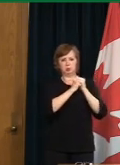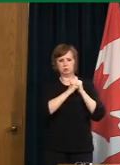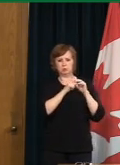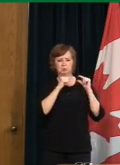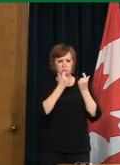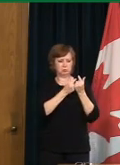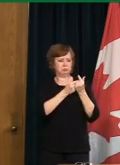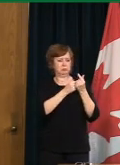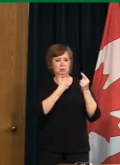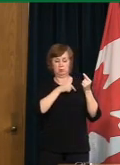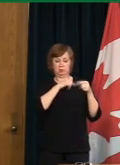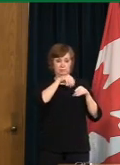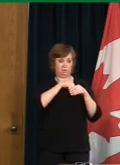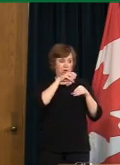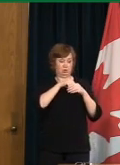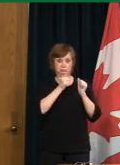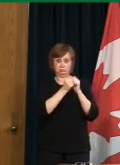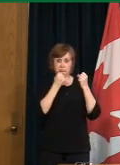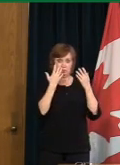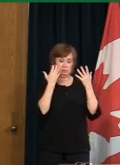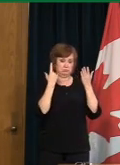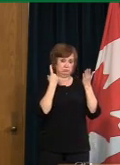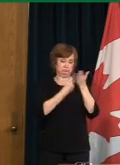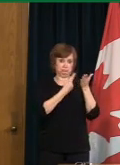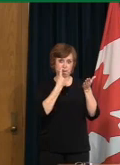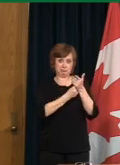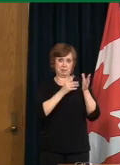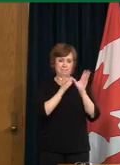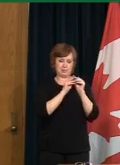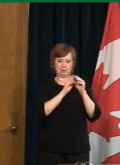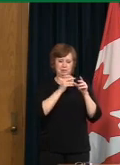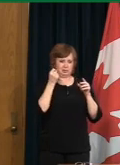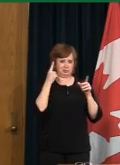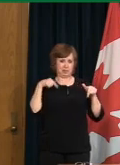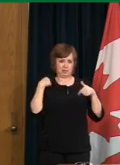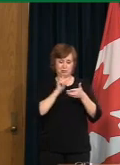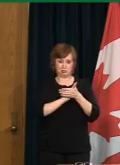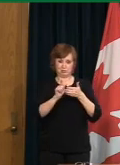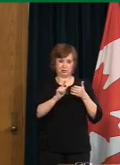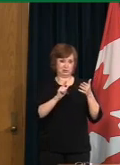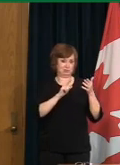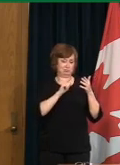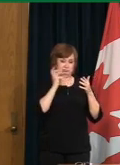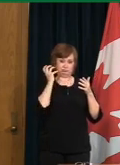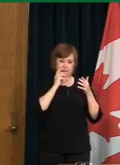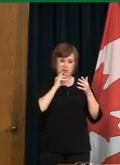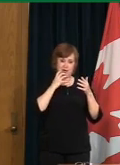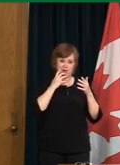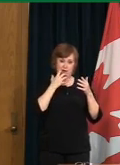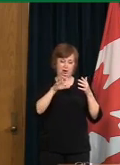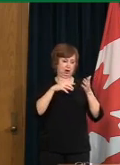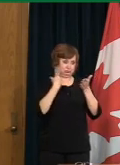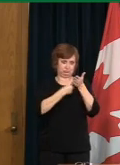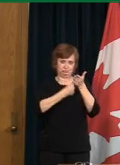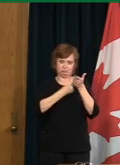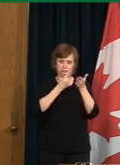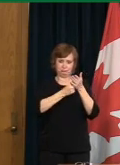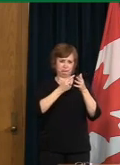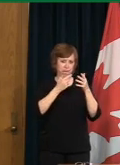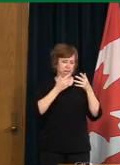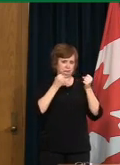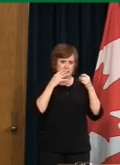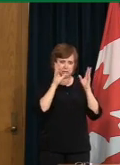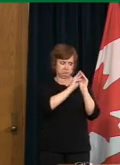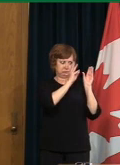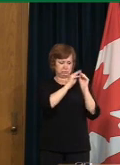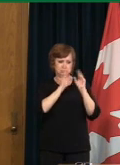everyone that took part with what was a very ambitious, intense, and rapid consultation conducted